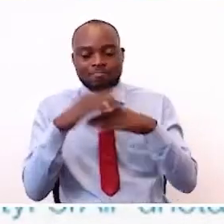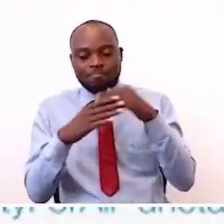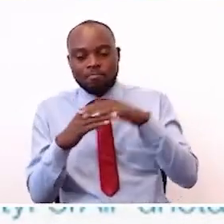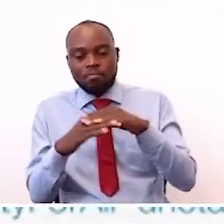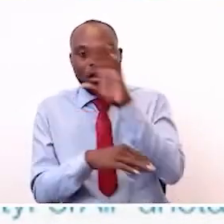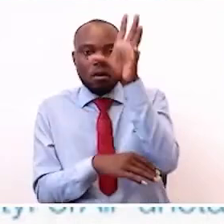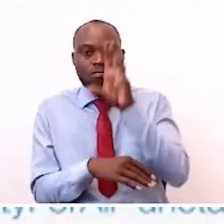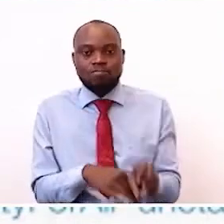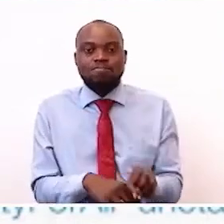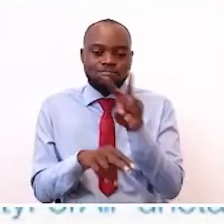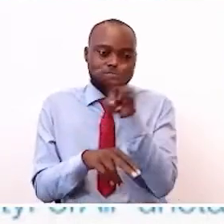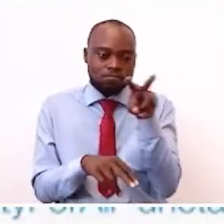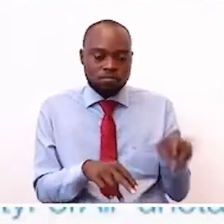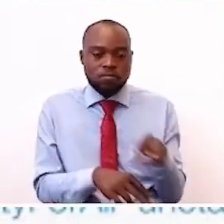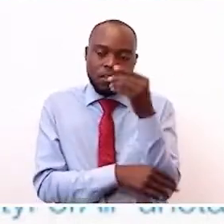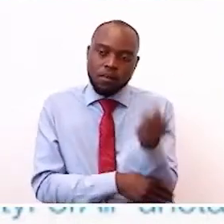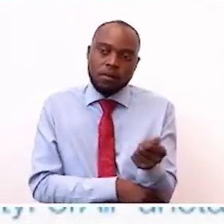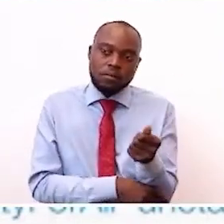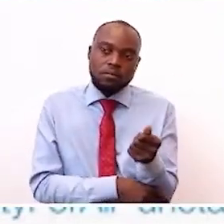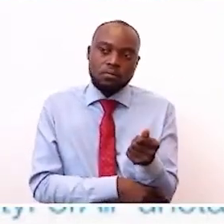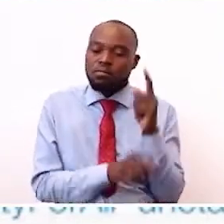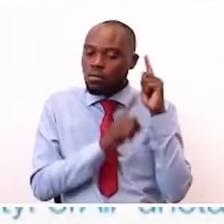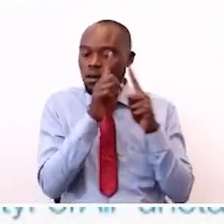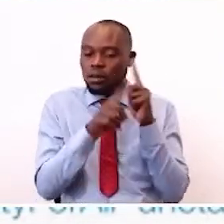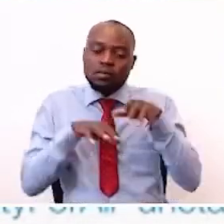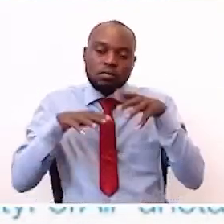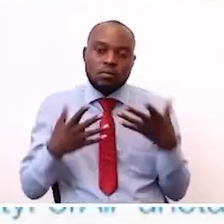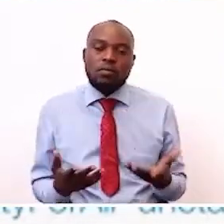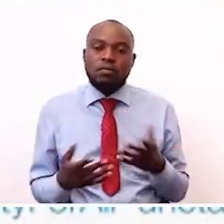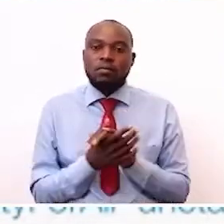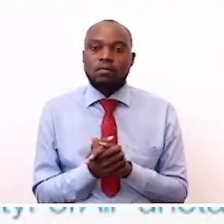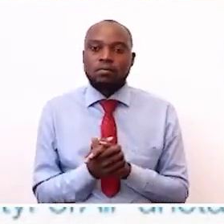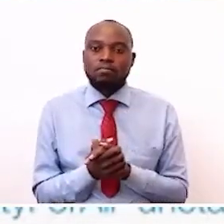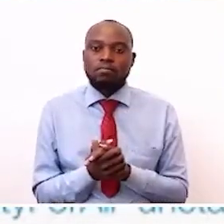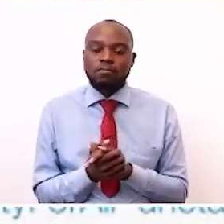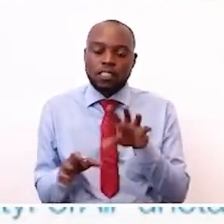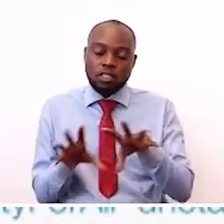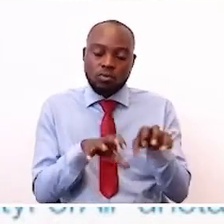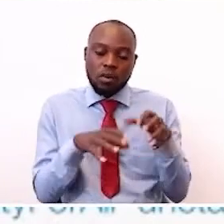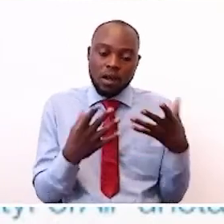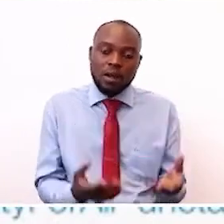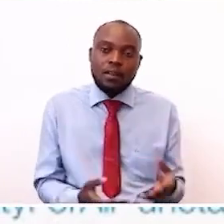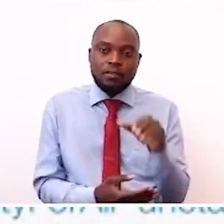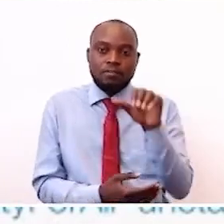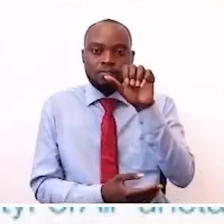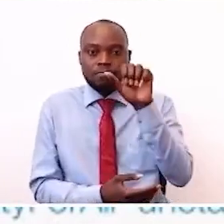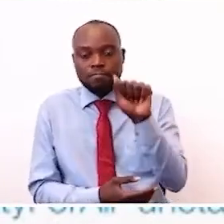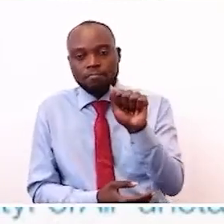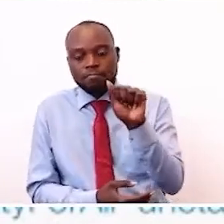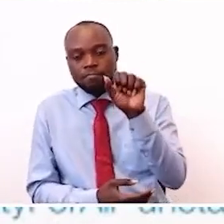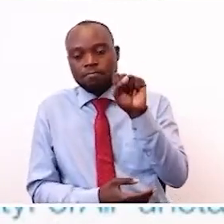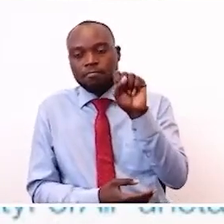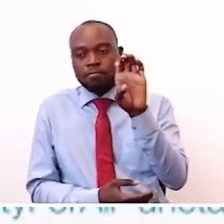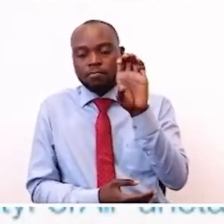African monetary fund? How would you think about things like, SDRs if you were the African